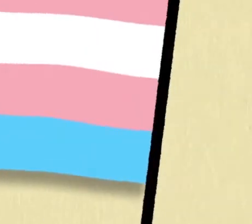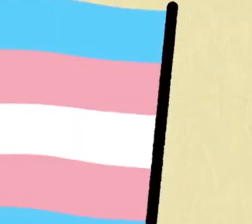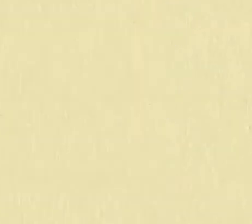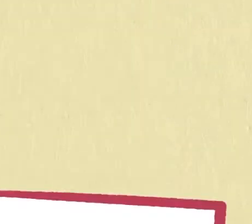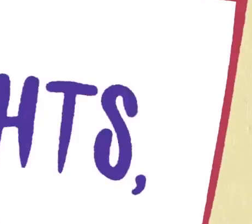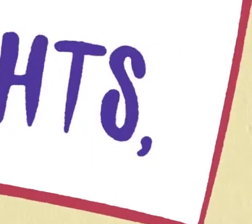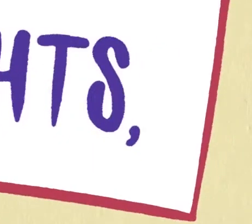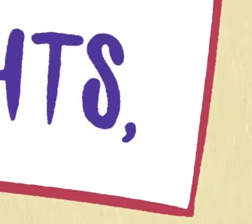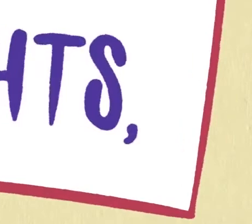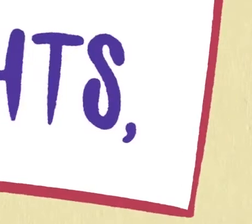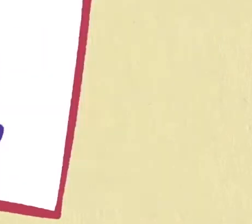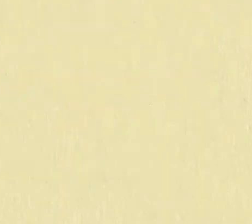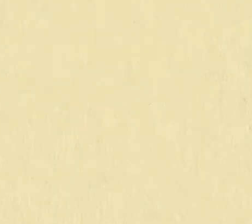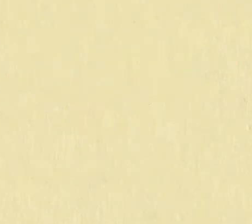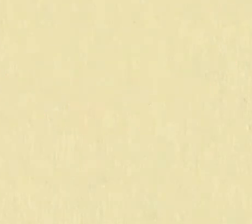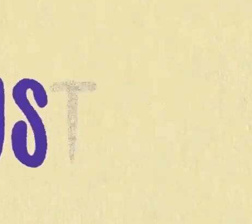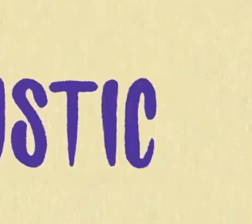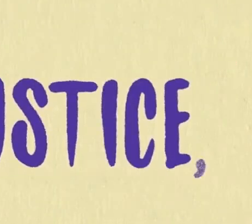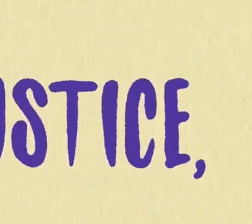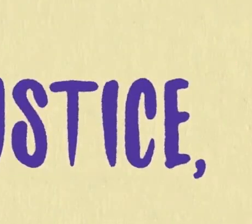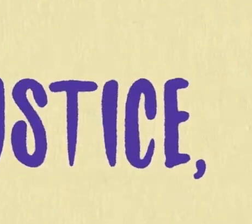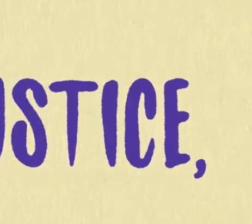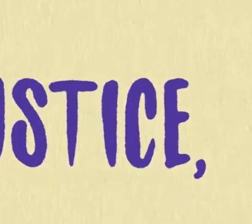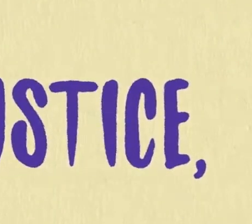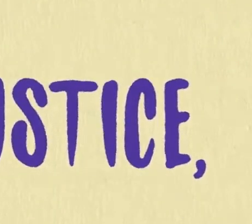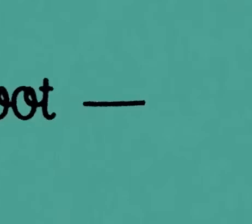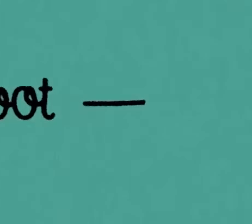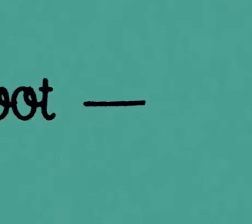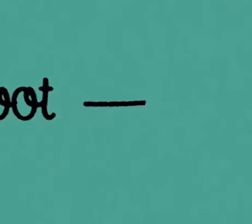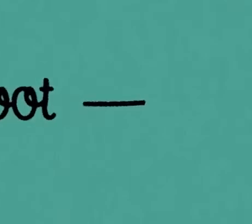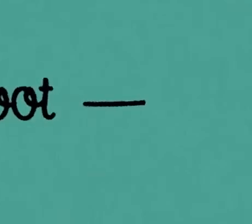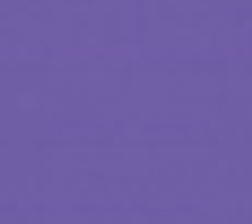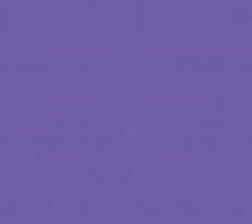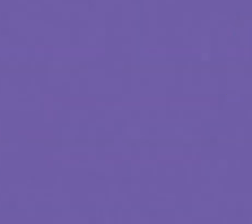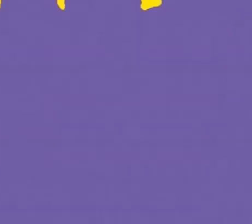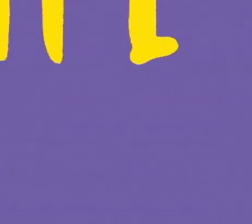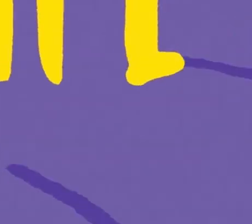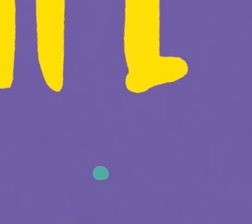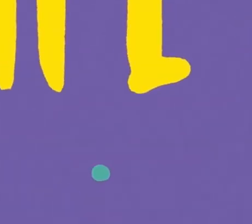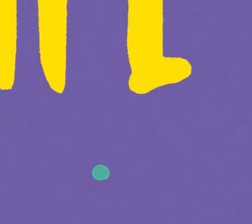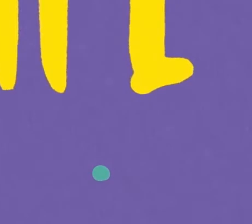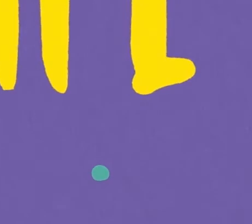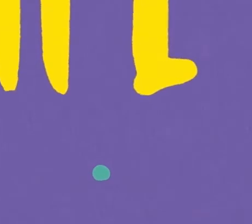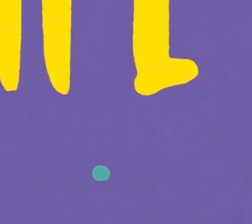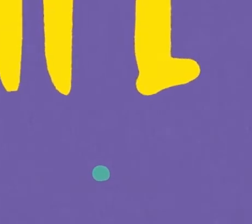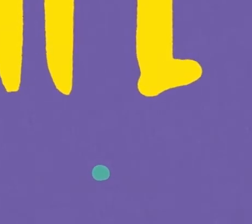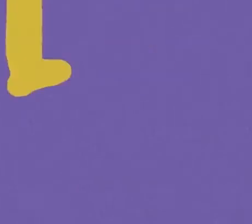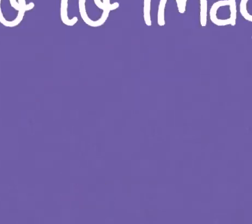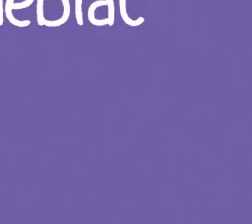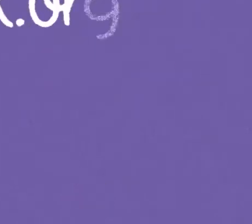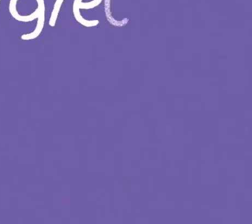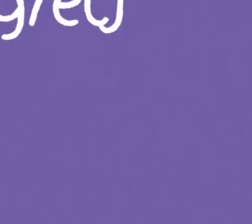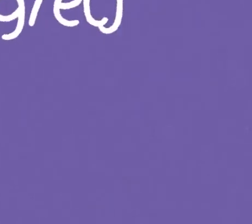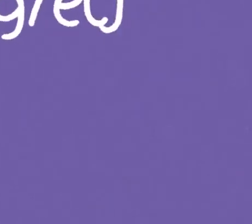equity, reproductive rights, or climate justice, it all comes back to the root, Black life. Become a part of